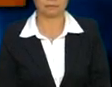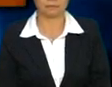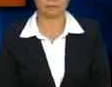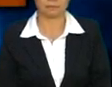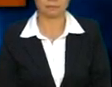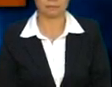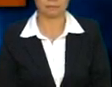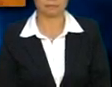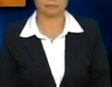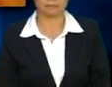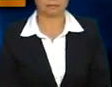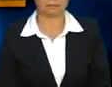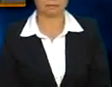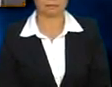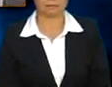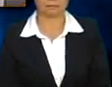Uh-oh.